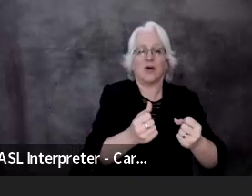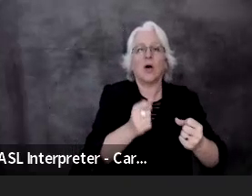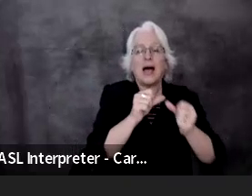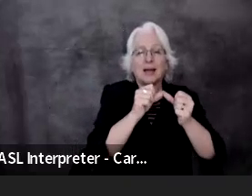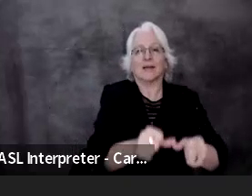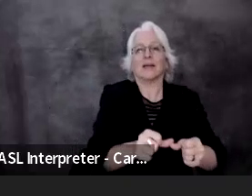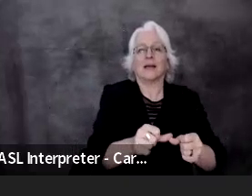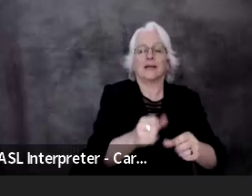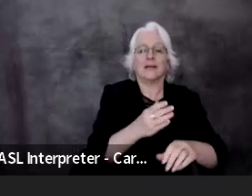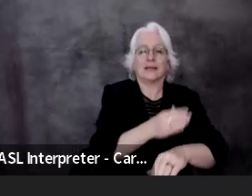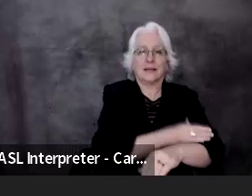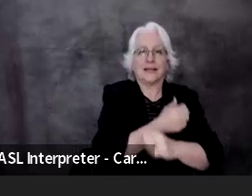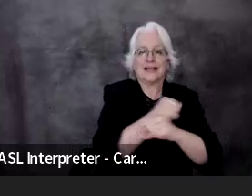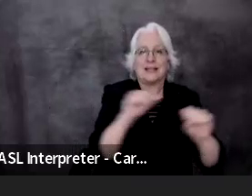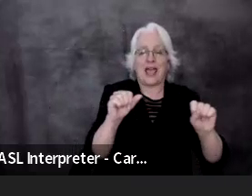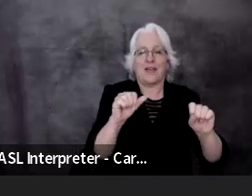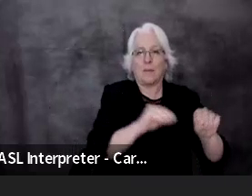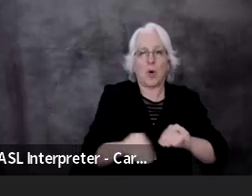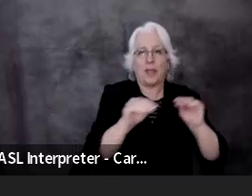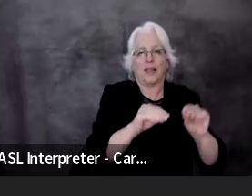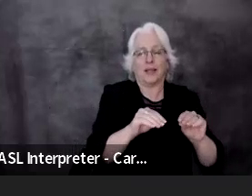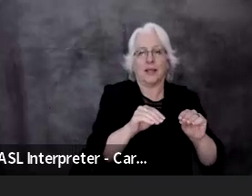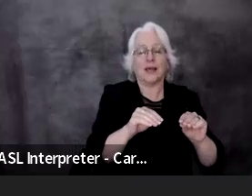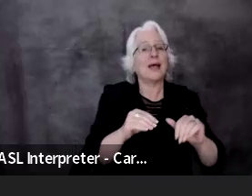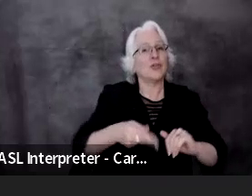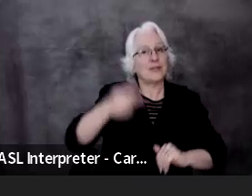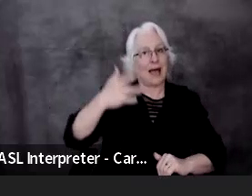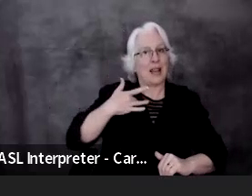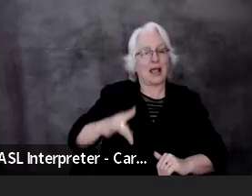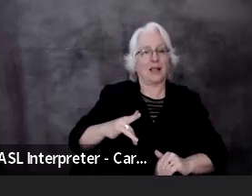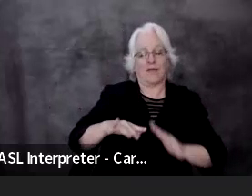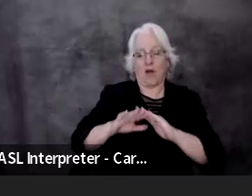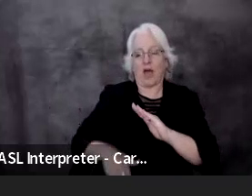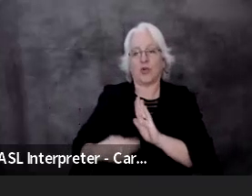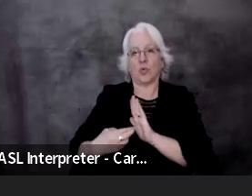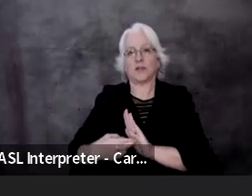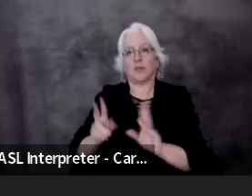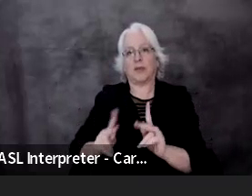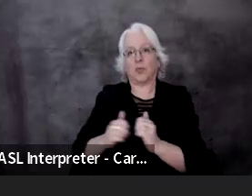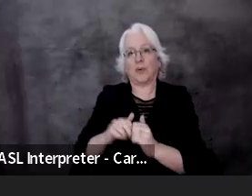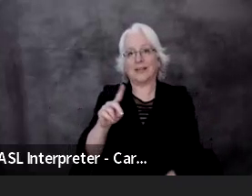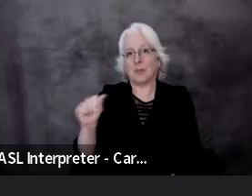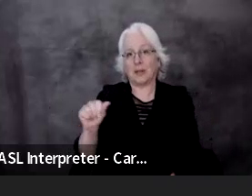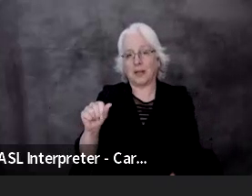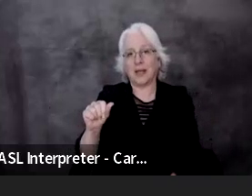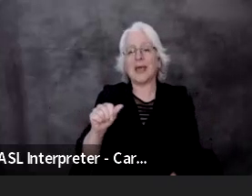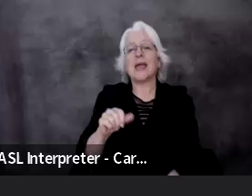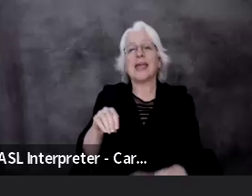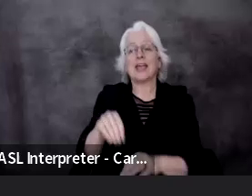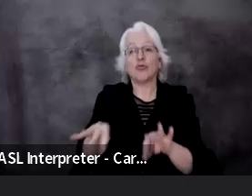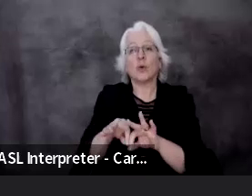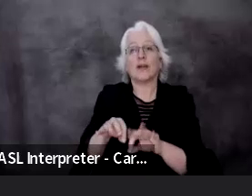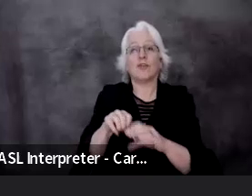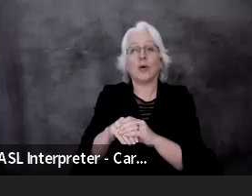equitable mobility. There is a high likelihood of underrepresentation of people with disabilities and critical infrastructure